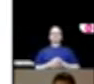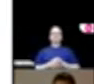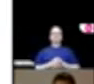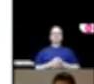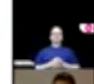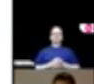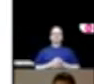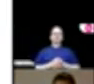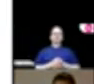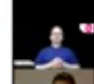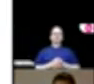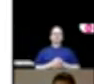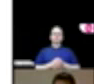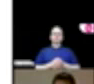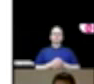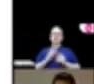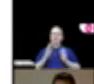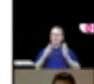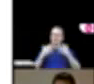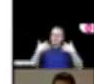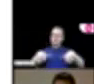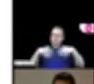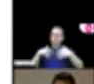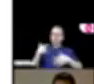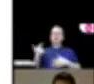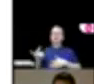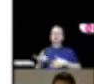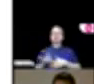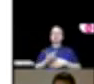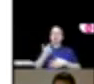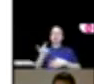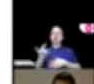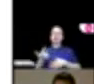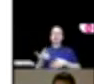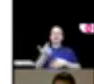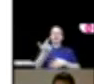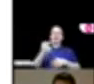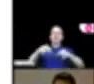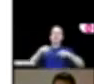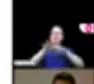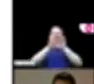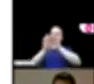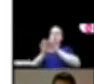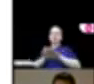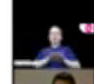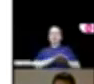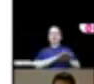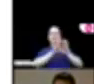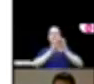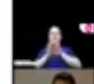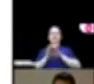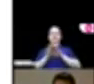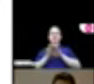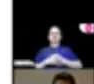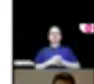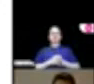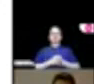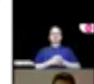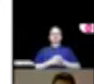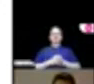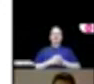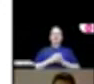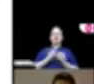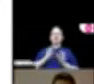It's quite a journey. Like I'm saying, that if you're in this country, you feel like, okay, even if you're going through